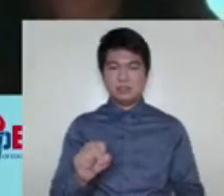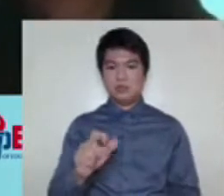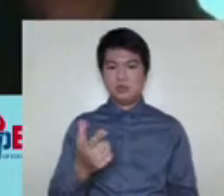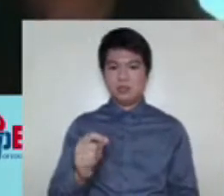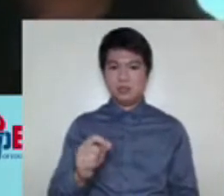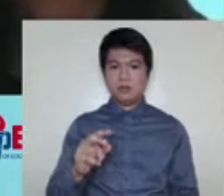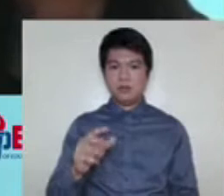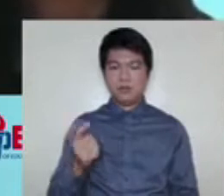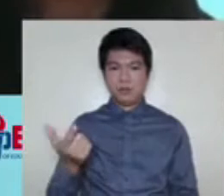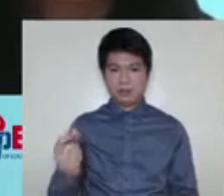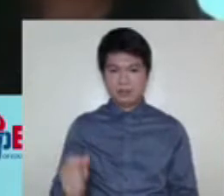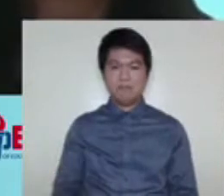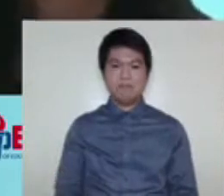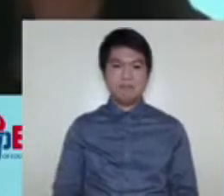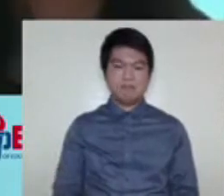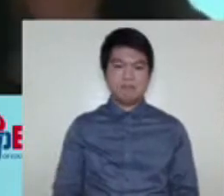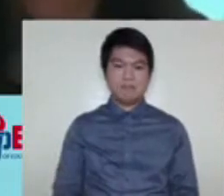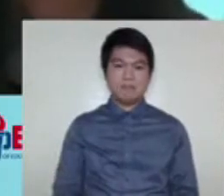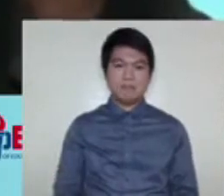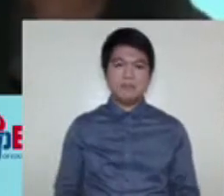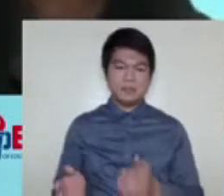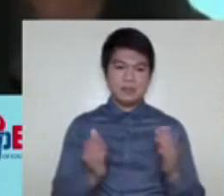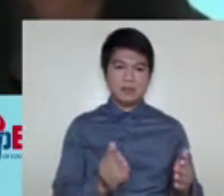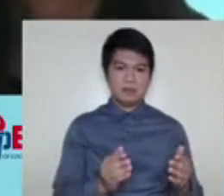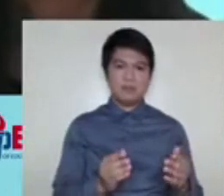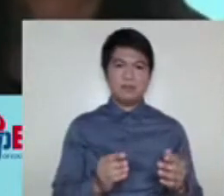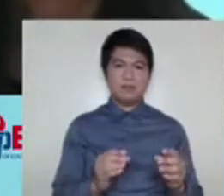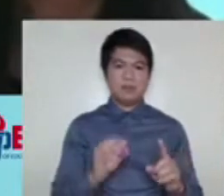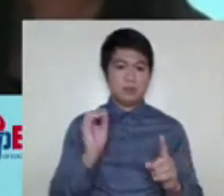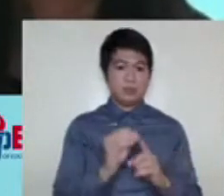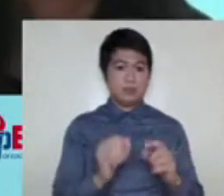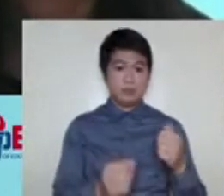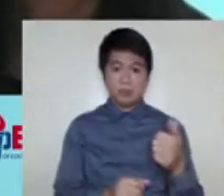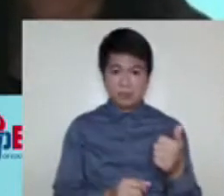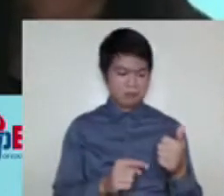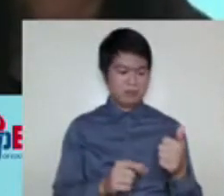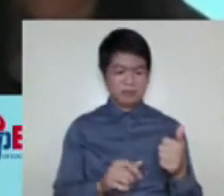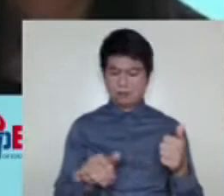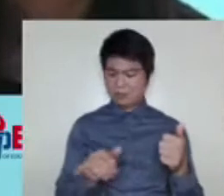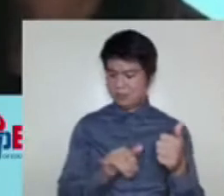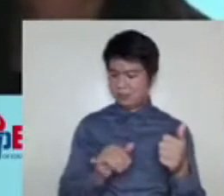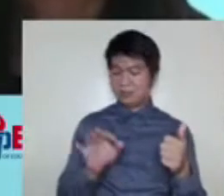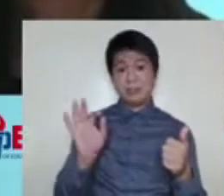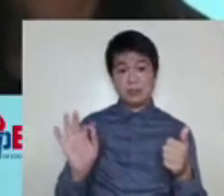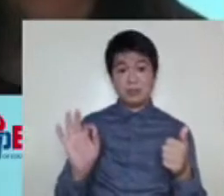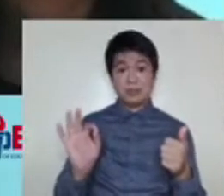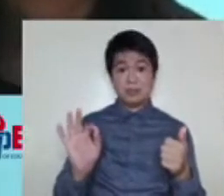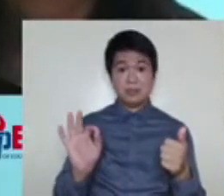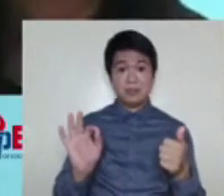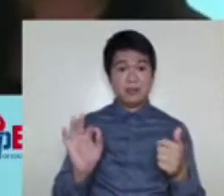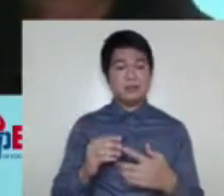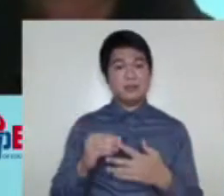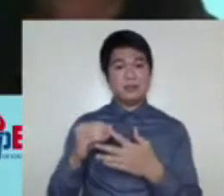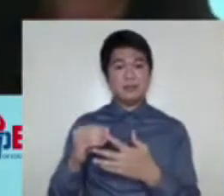Okay, moving on to Objective 10. This is similar to our Objective 9, except that this objective